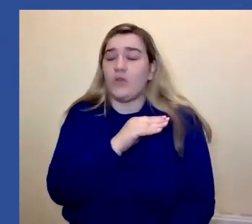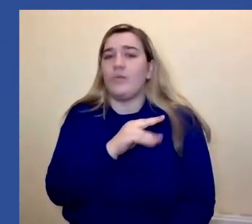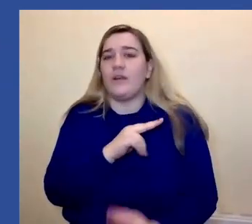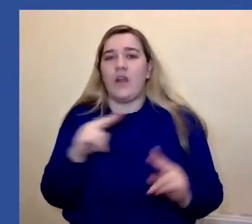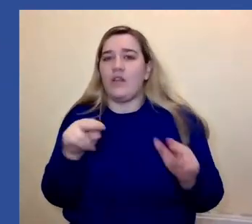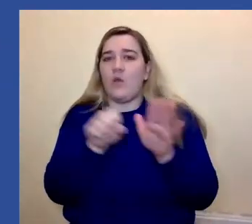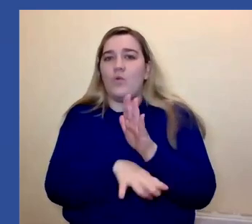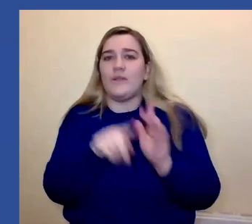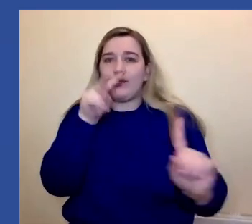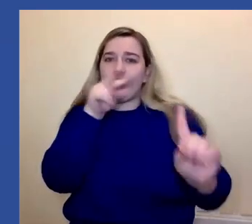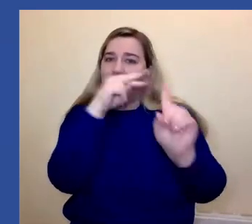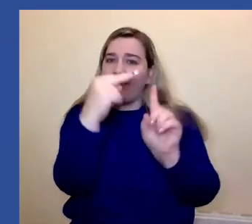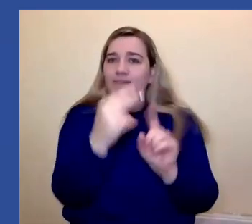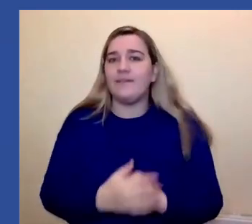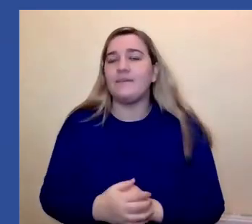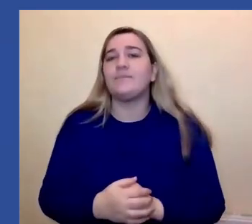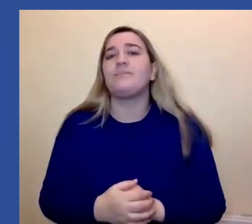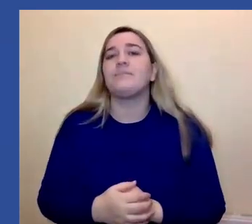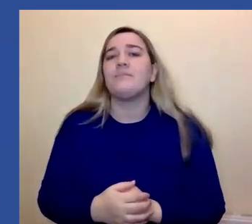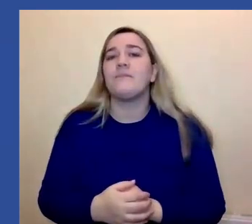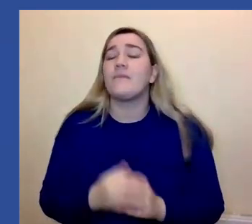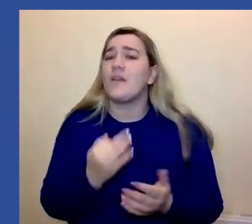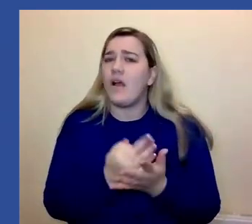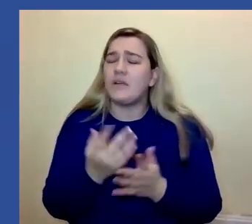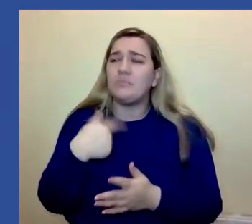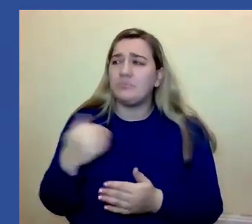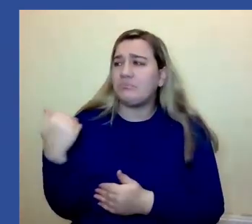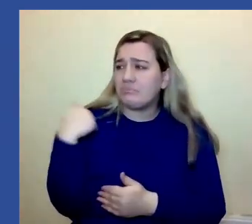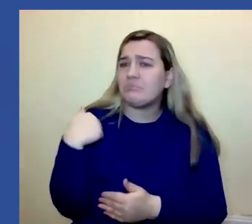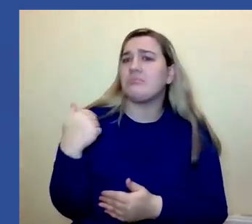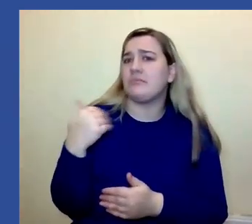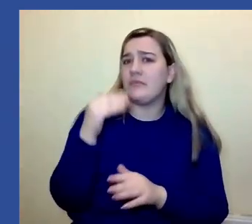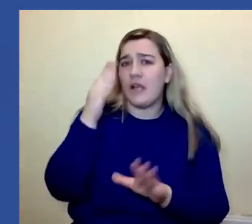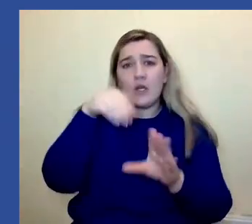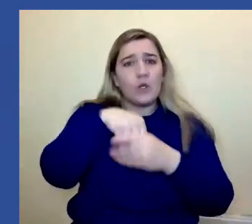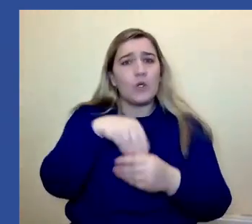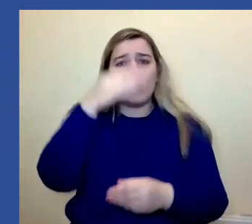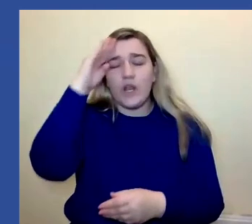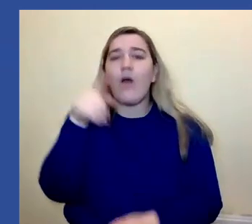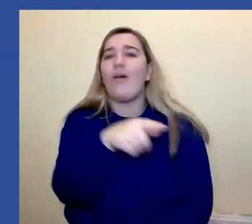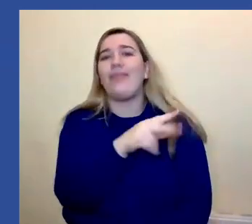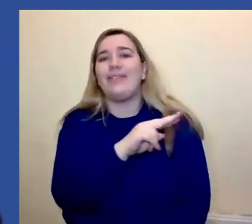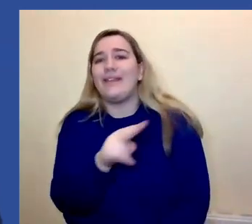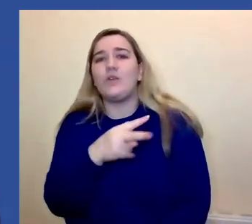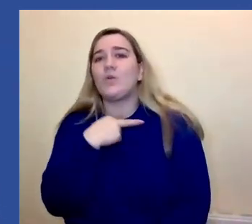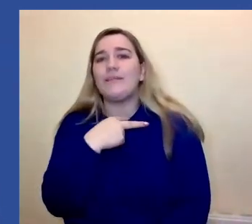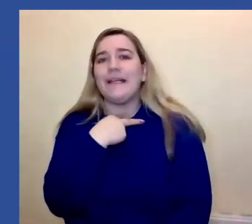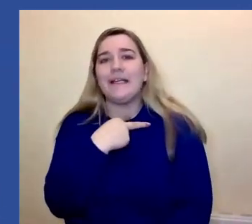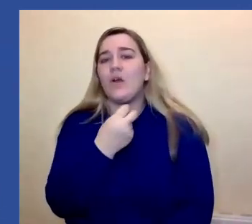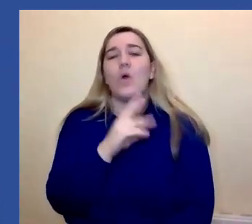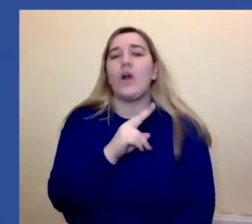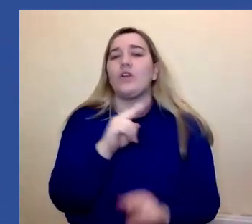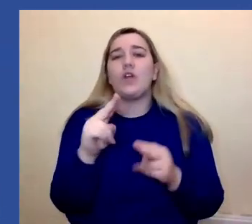sight of this. We often hear at Inclusion Ireland, yes, but this person is non-speaking or doesn't use speech